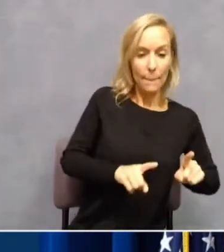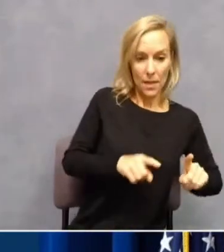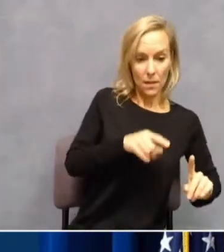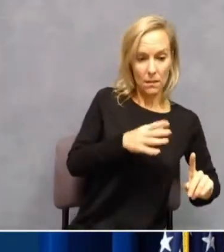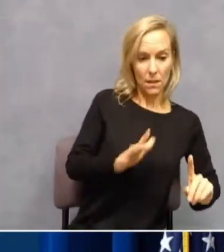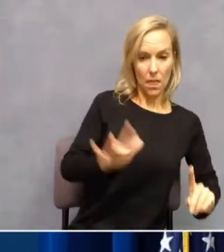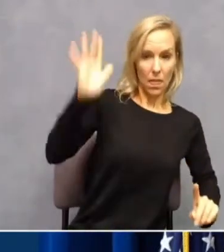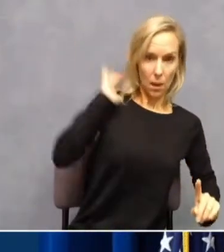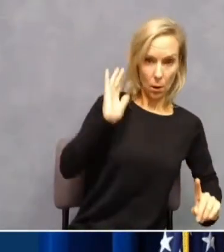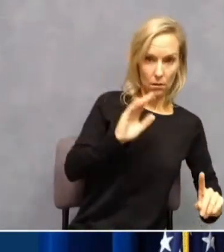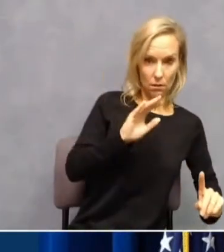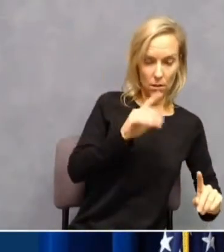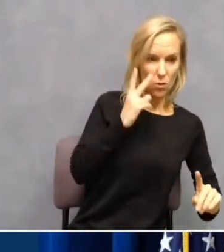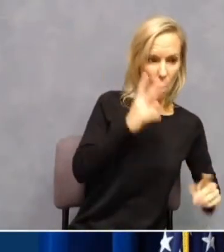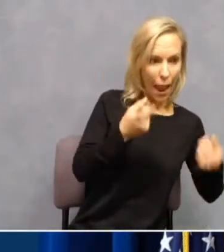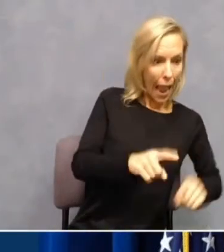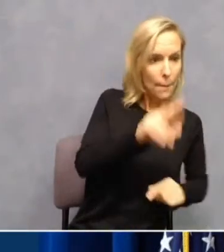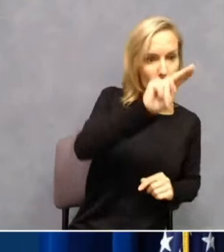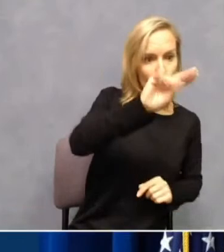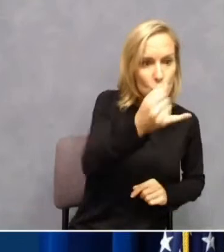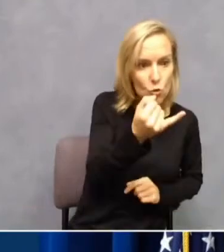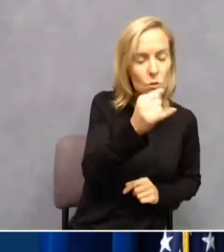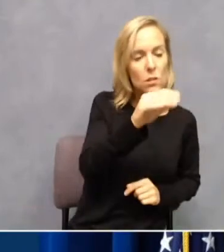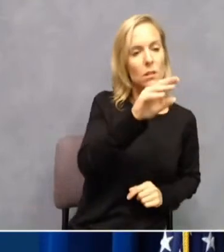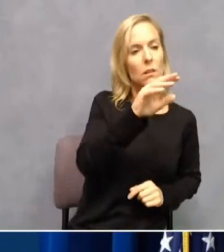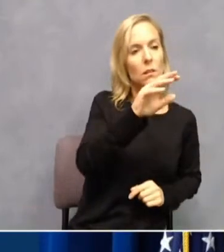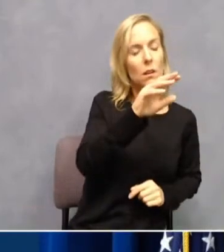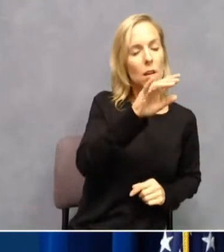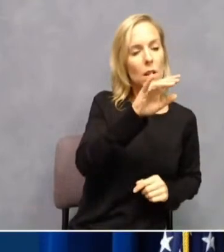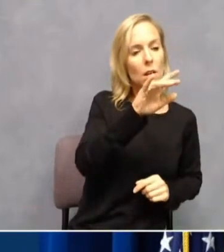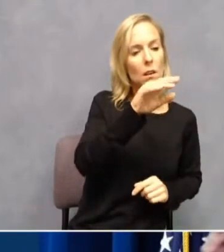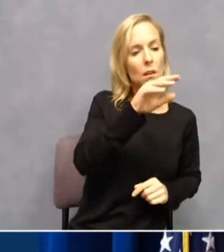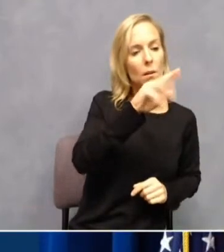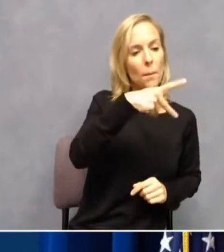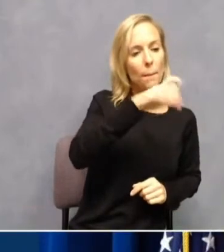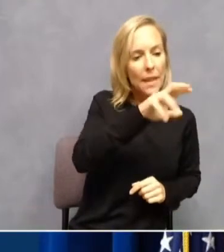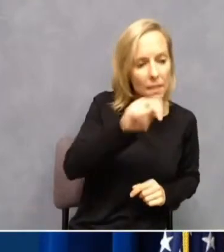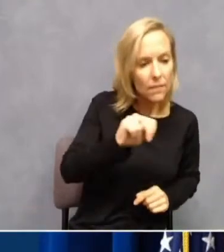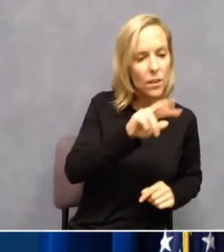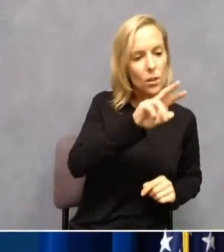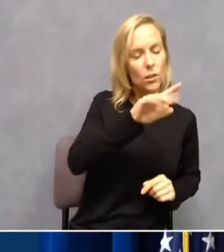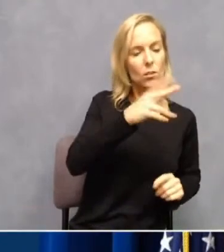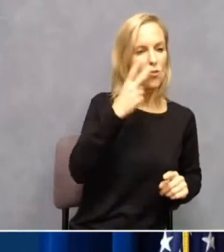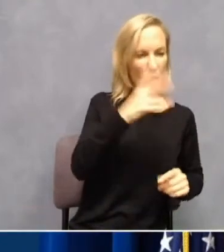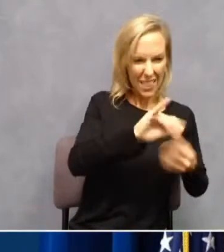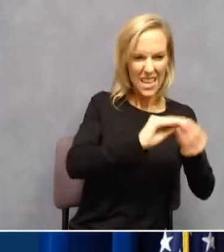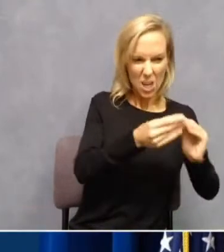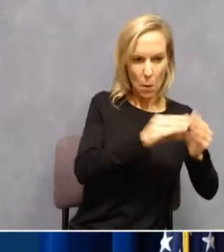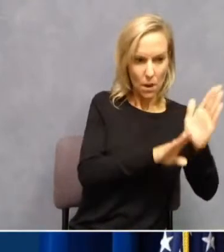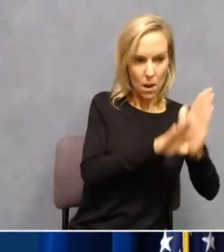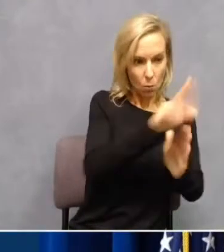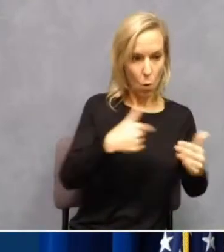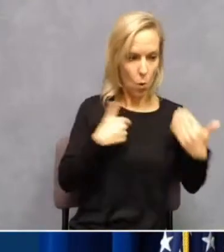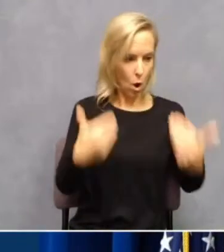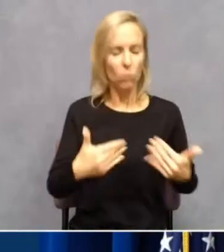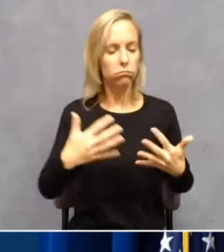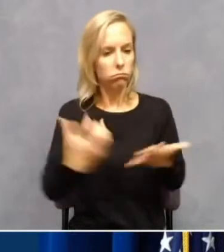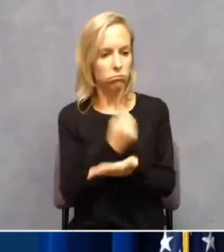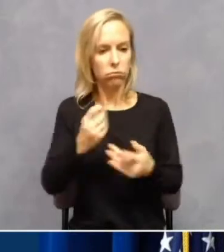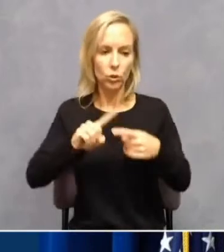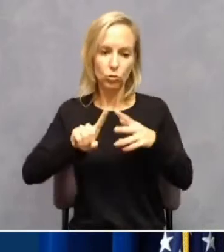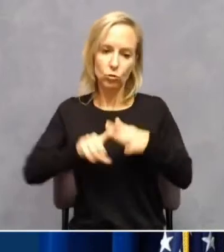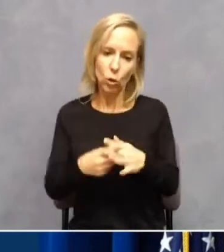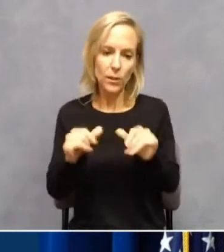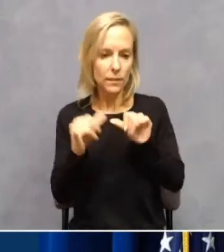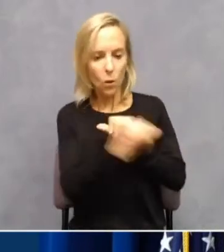Jersey, Louisiana had it rough, and we had started up increasing, but then Healthy at Home helped us to level off.